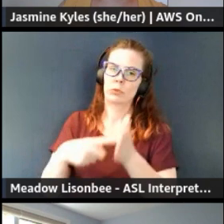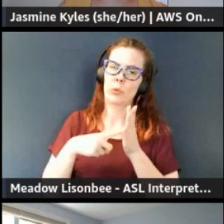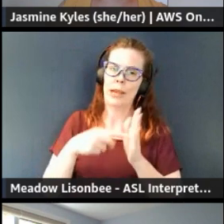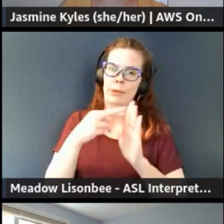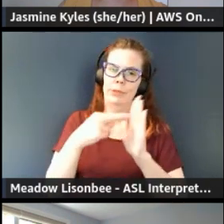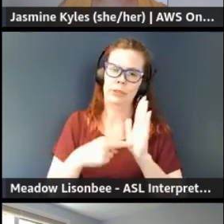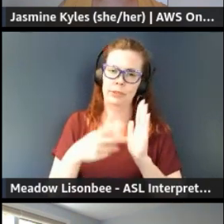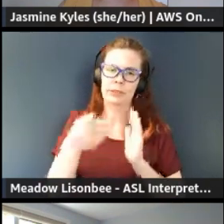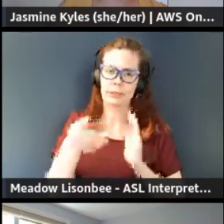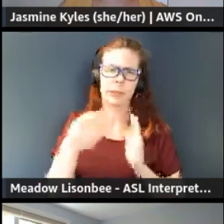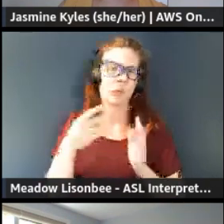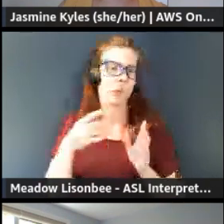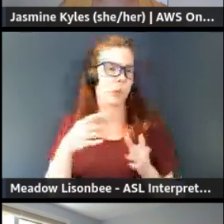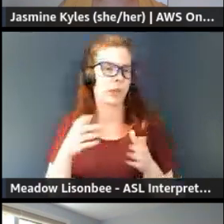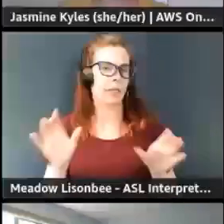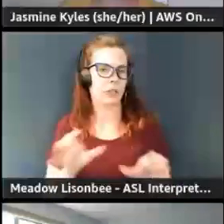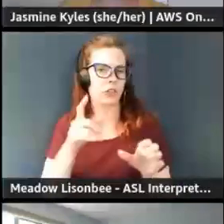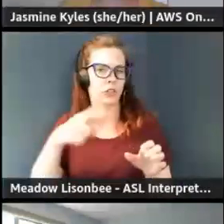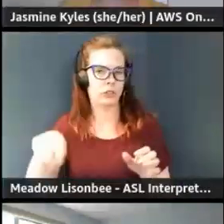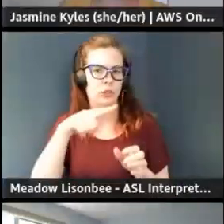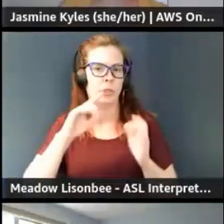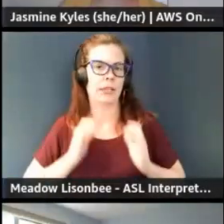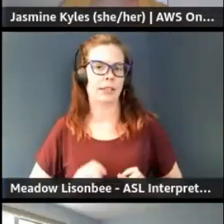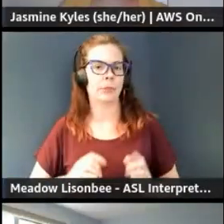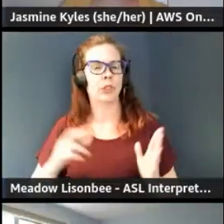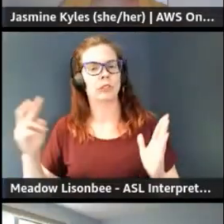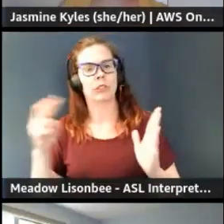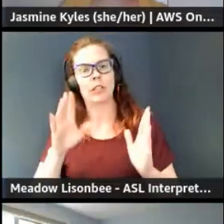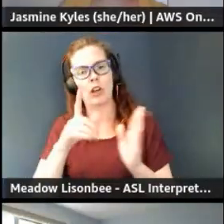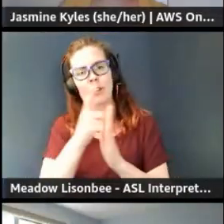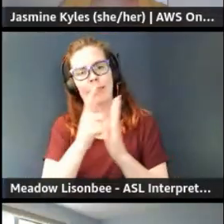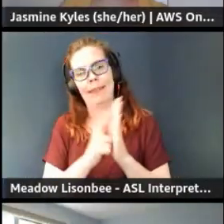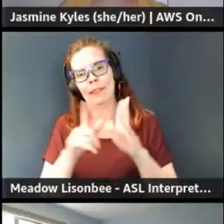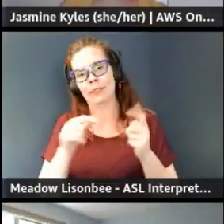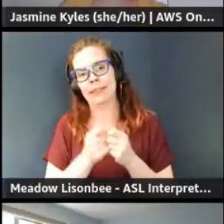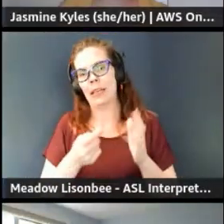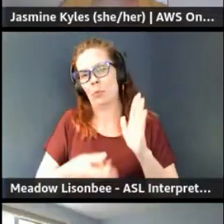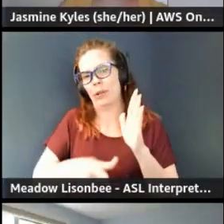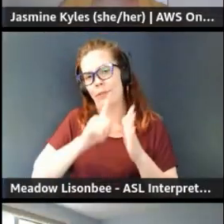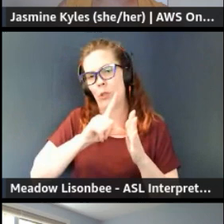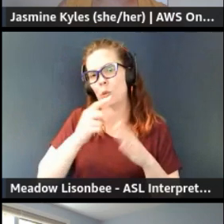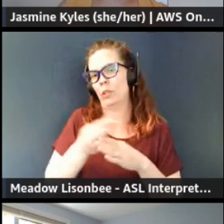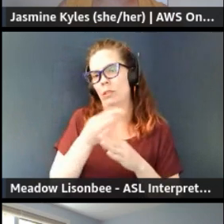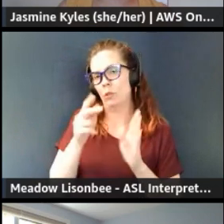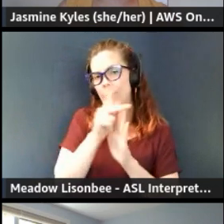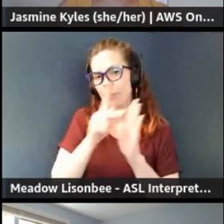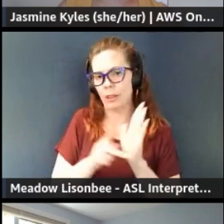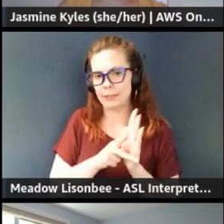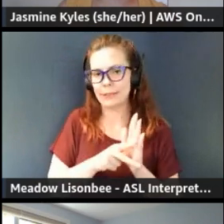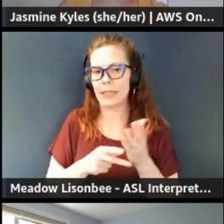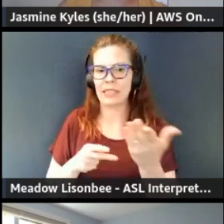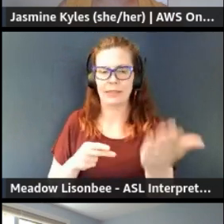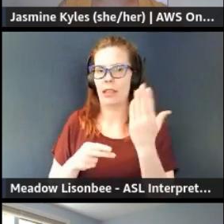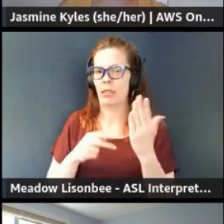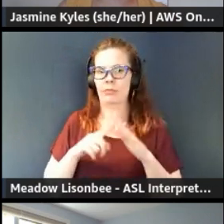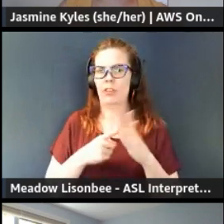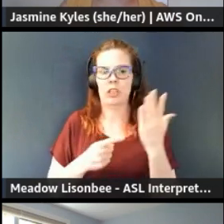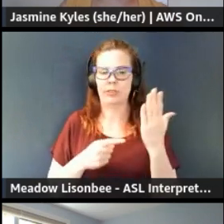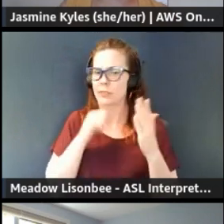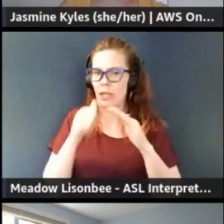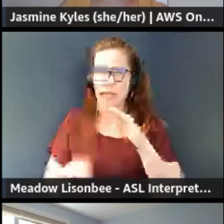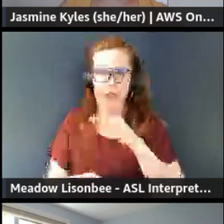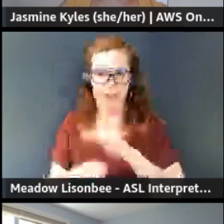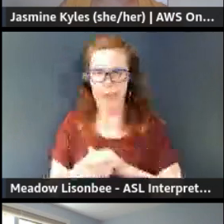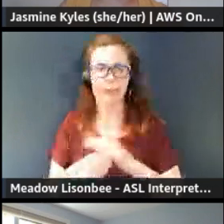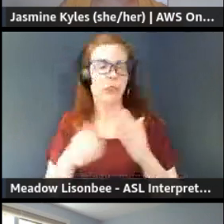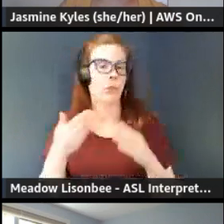all customers to have their legal teams review these use policies. And we put it front and center so that before they even